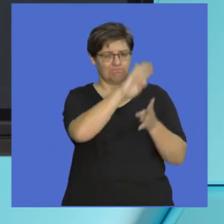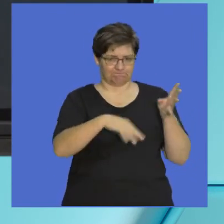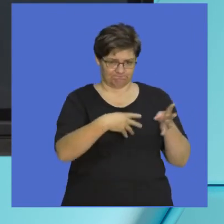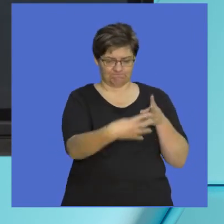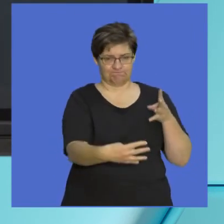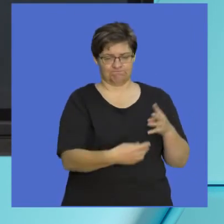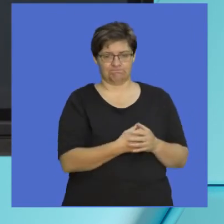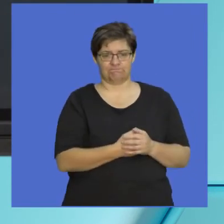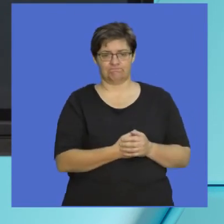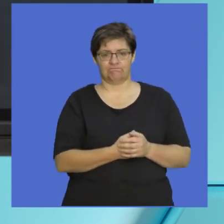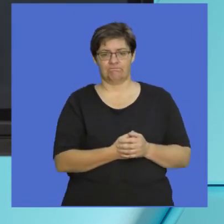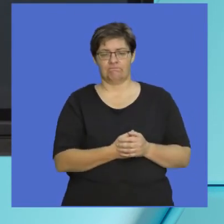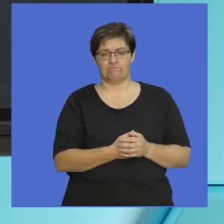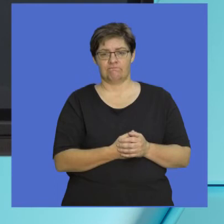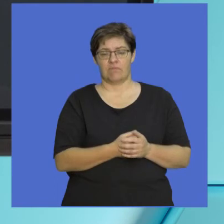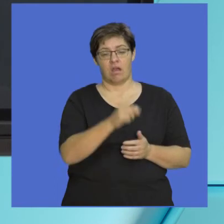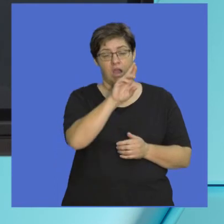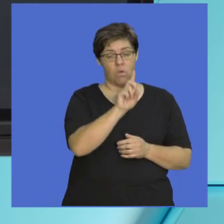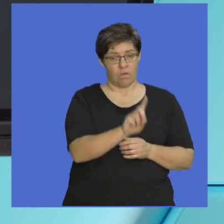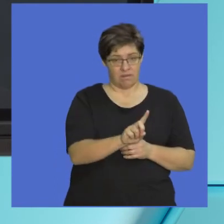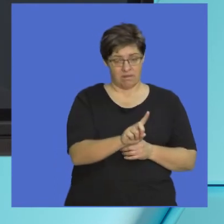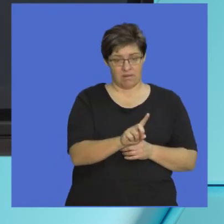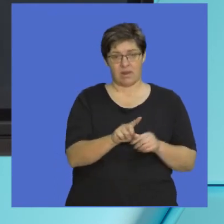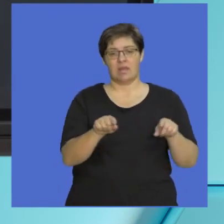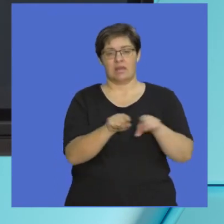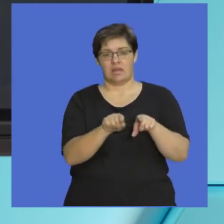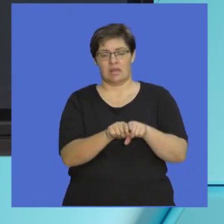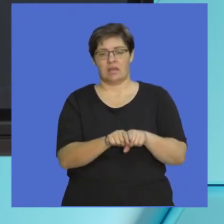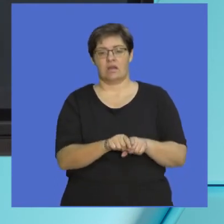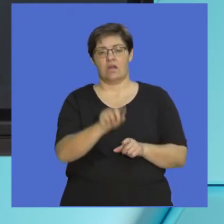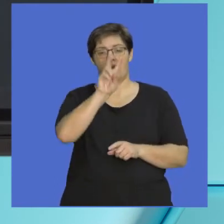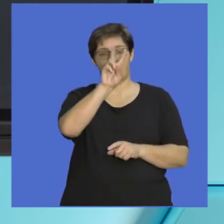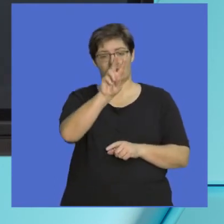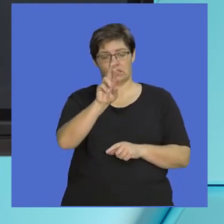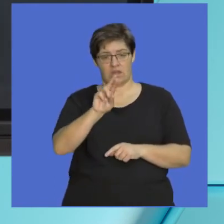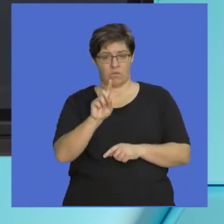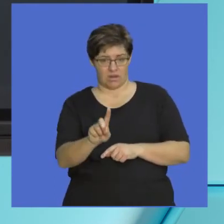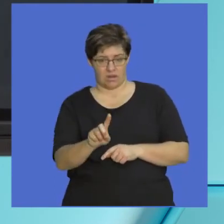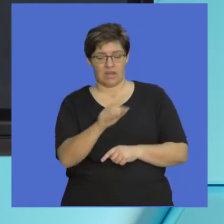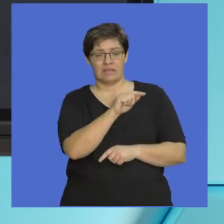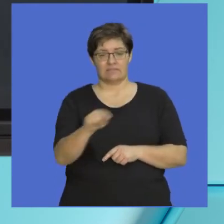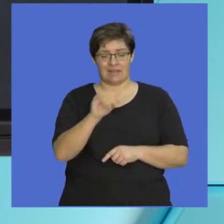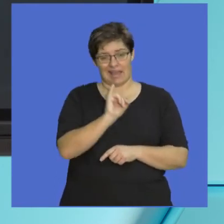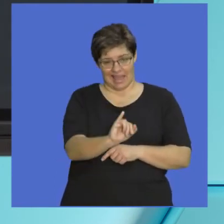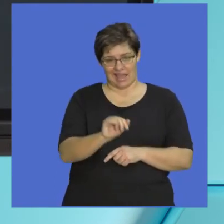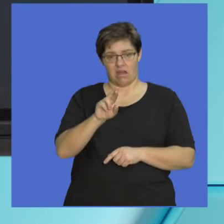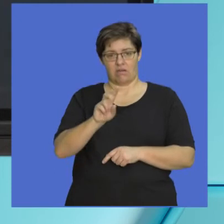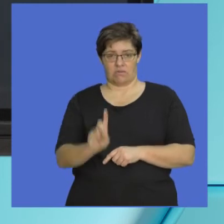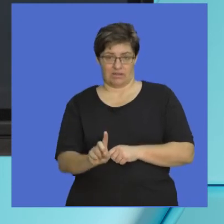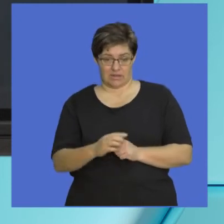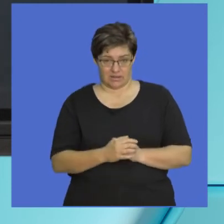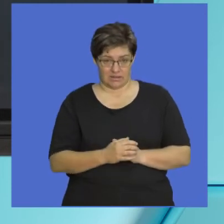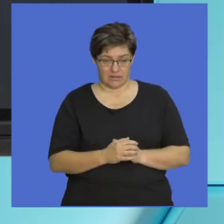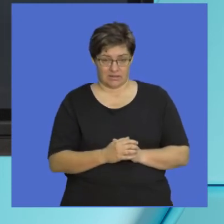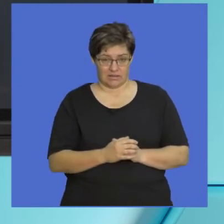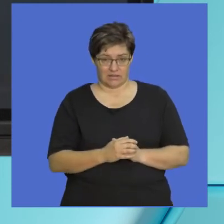equation, resistance of R1 is equals to voltage across R1 divided by the current that passes through R1. Now